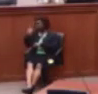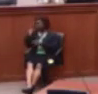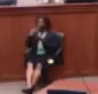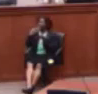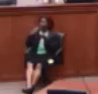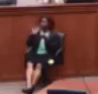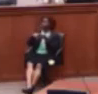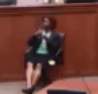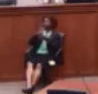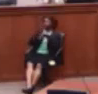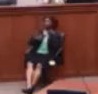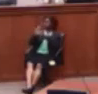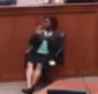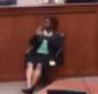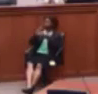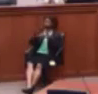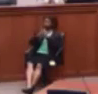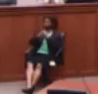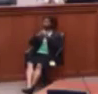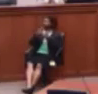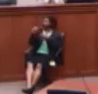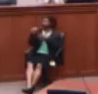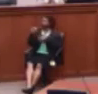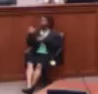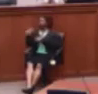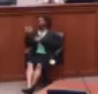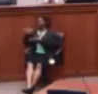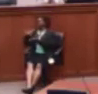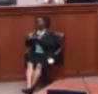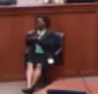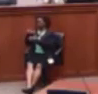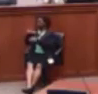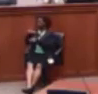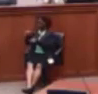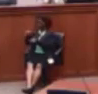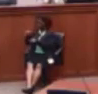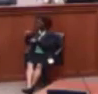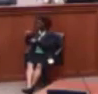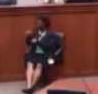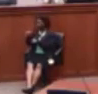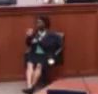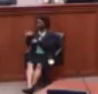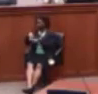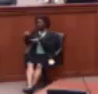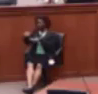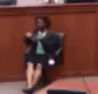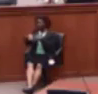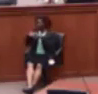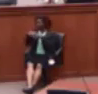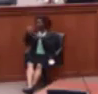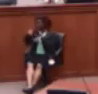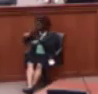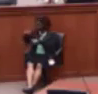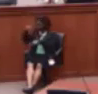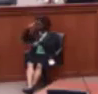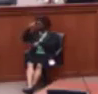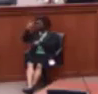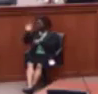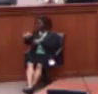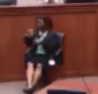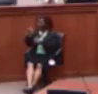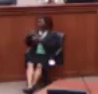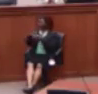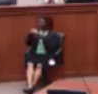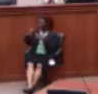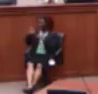colleges, Marjorie, to thank your support in Central Louisiana, because Jump Start Summers is employing kids, it's certifying kids, it's getting them early